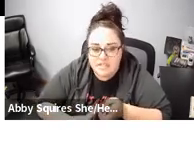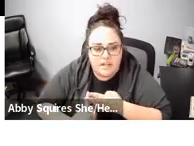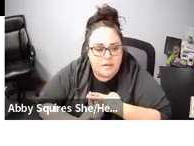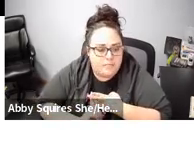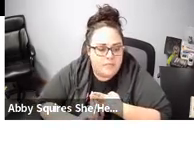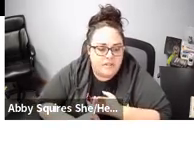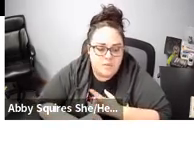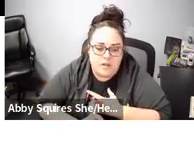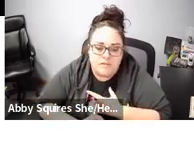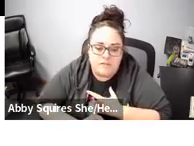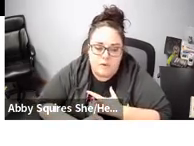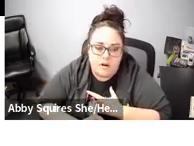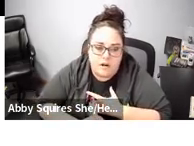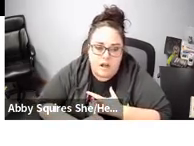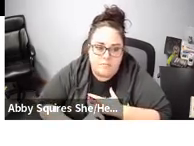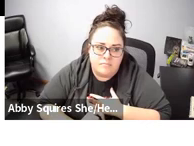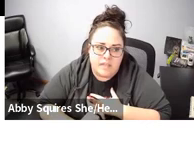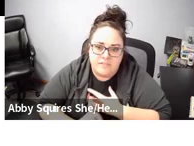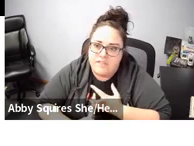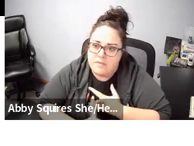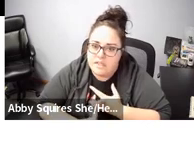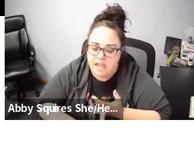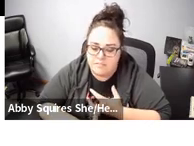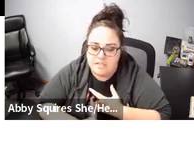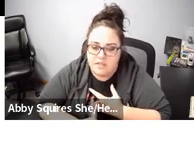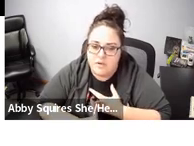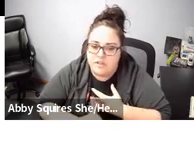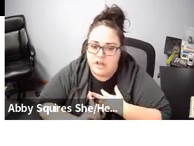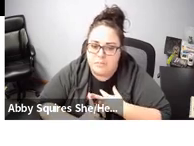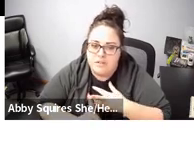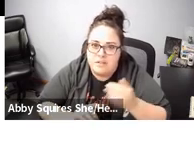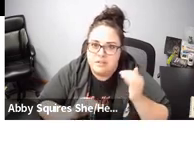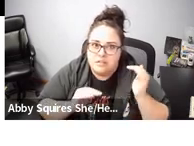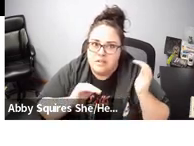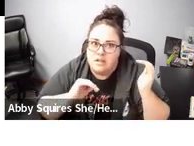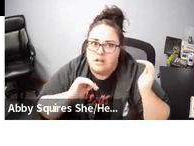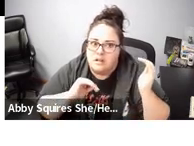Dagger System, there's one for like family games that you can look up